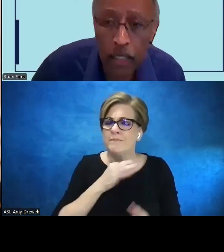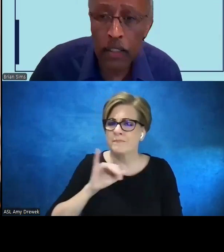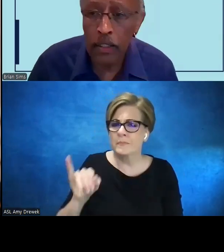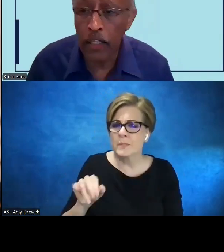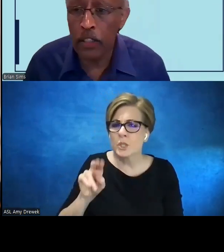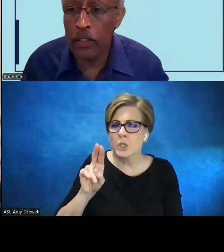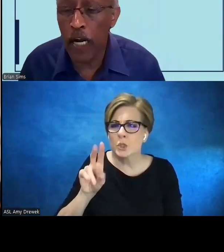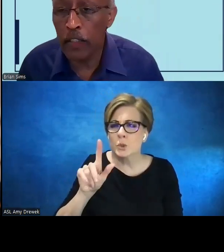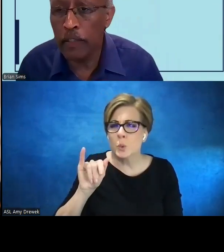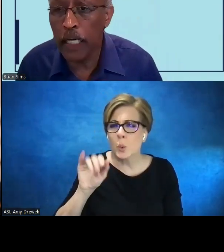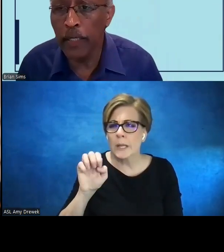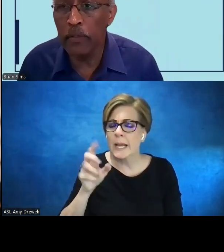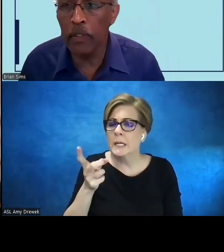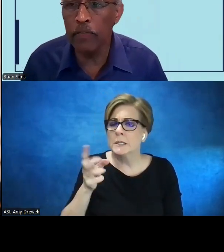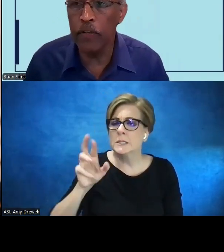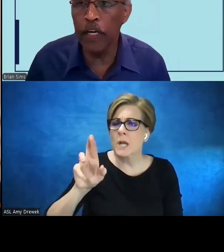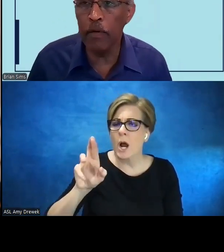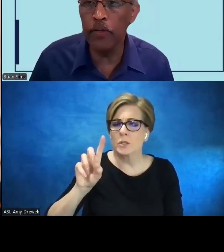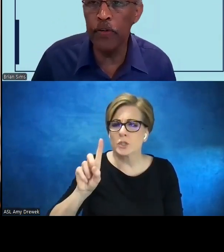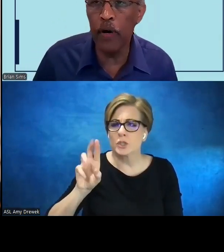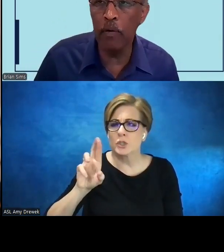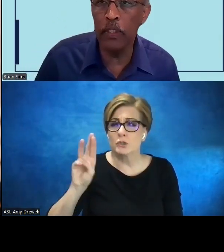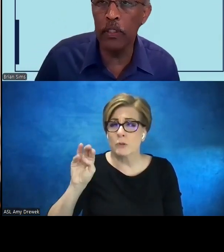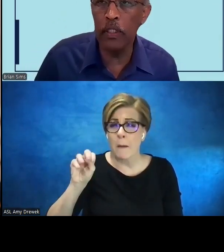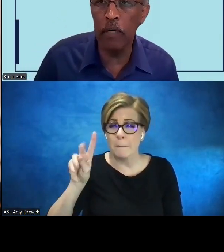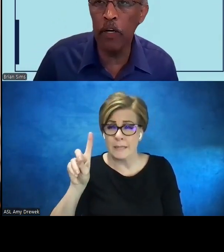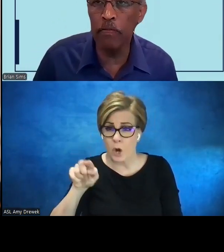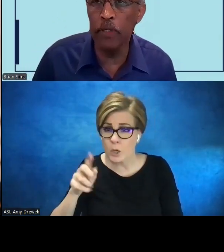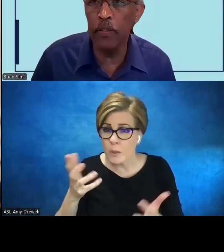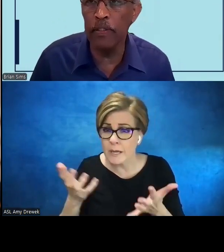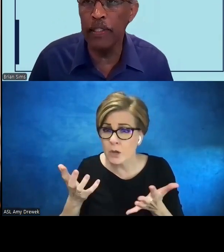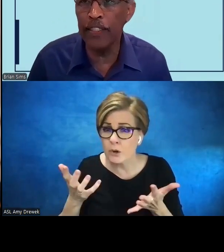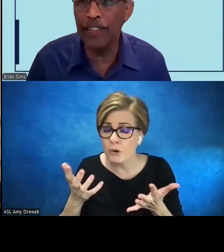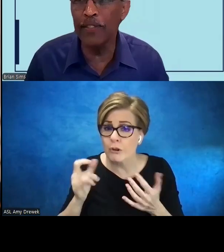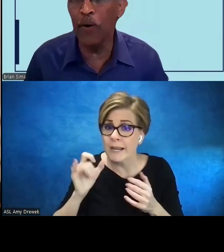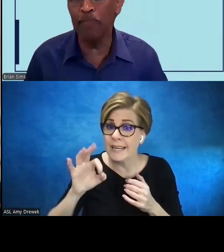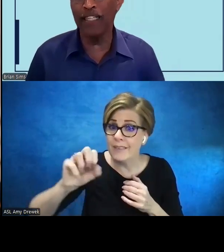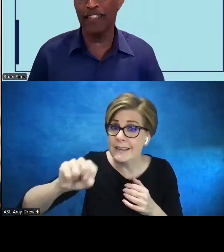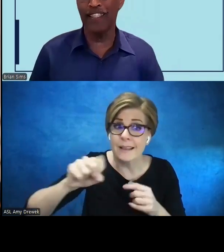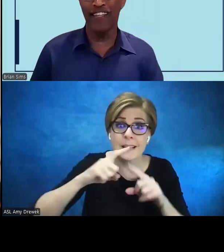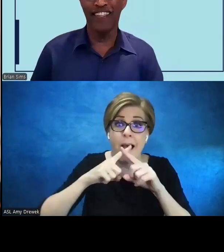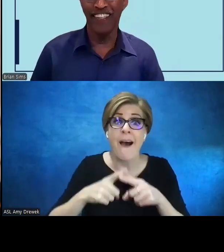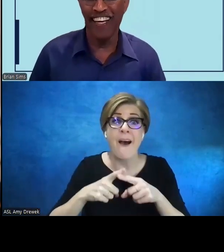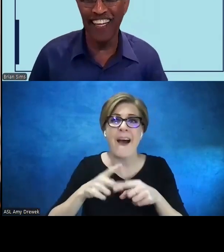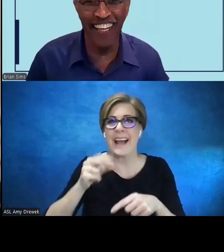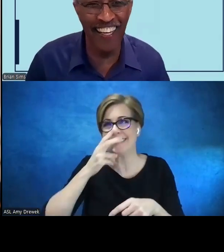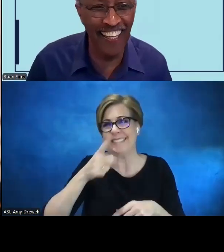Grummett. Dr. Grummett, I don't know if you're available. If you are, would you come off of mute and let's see? Oh, I see